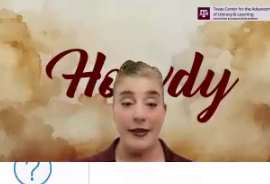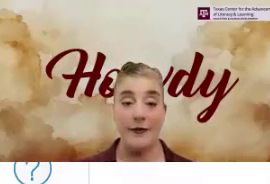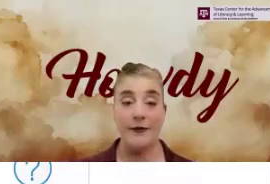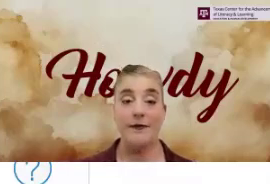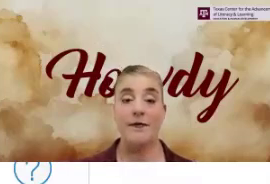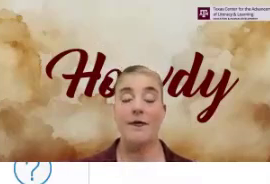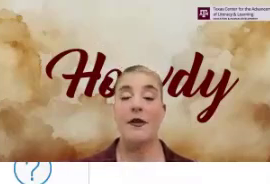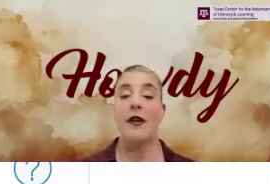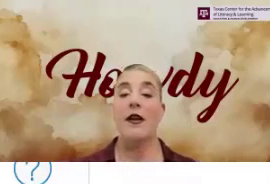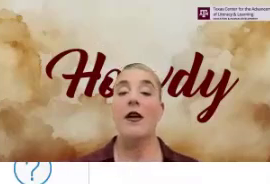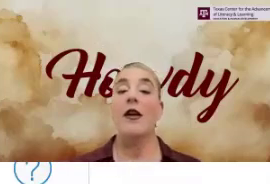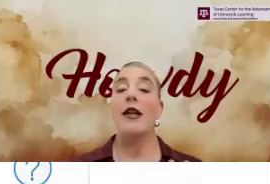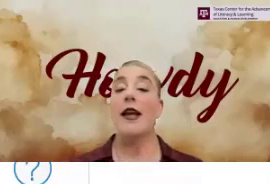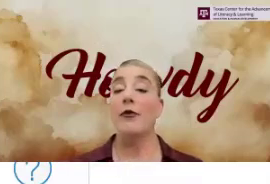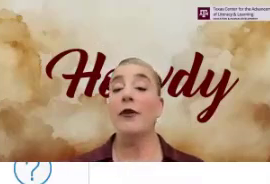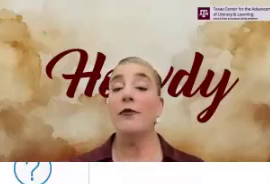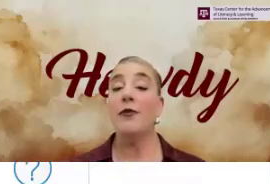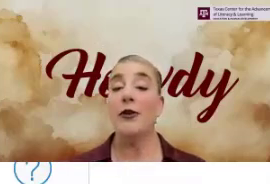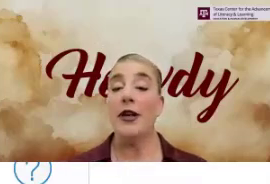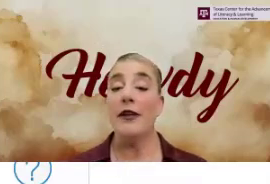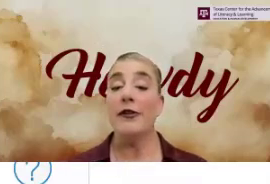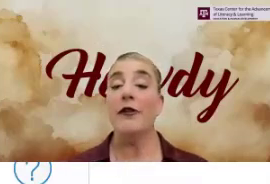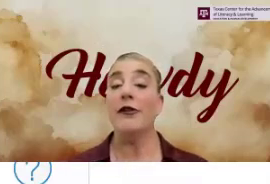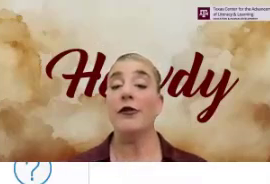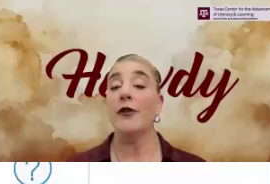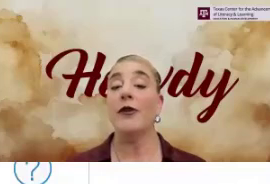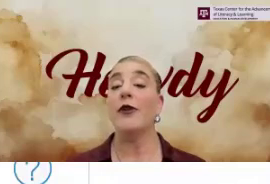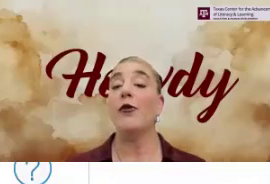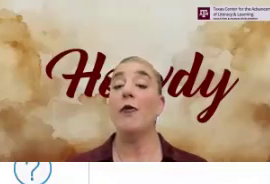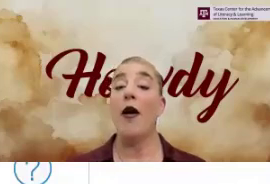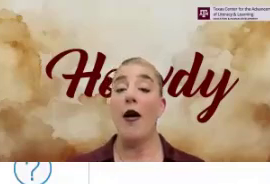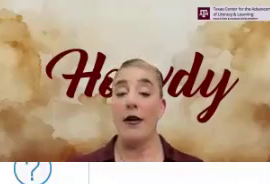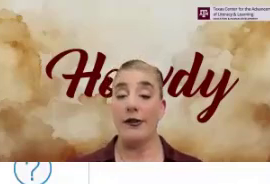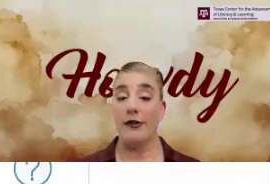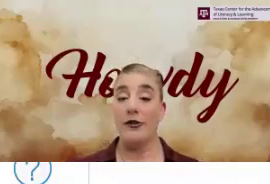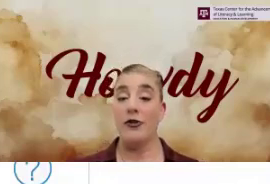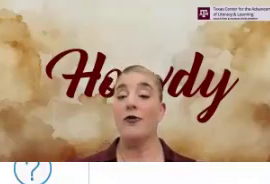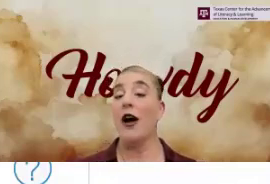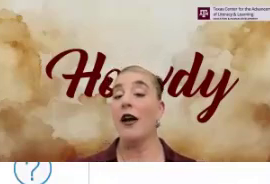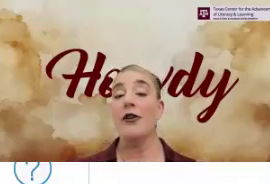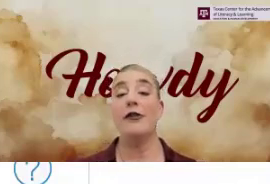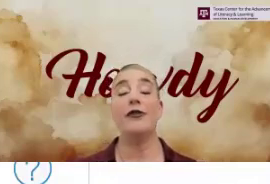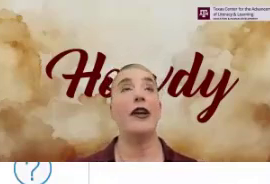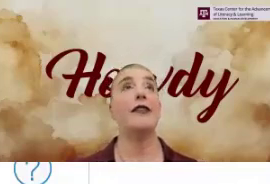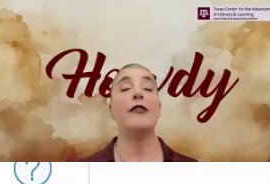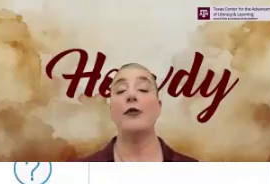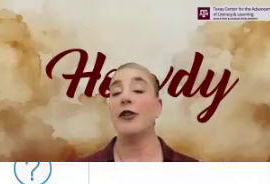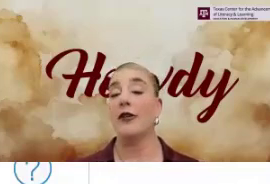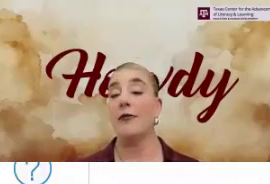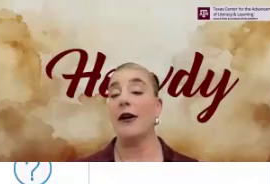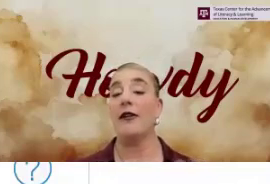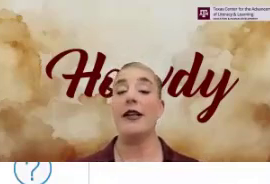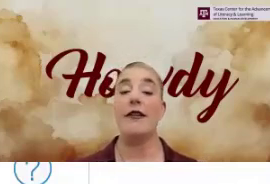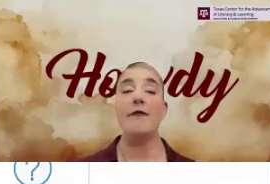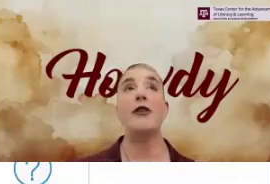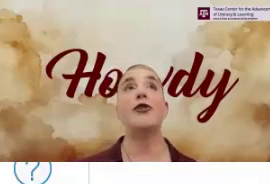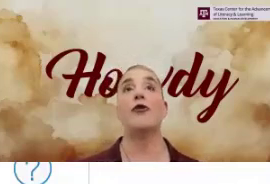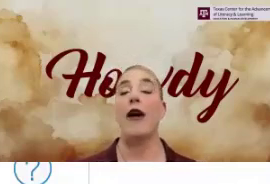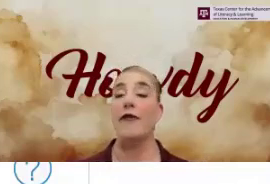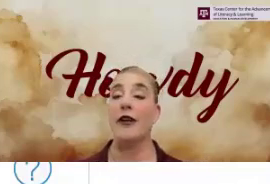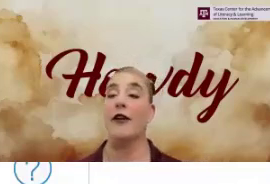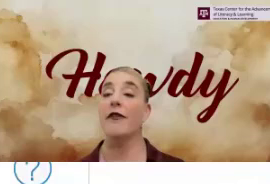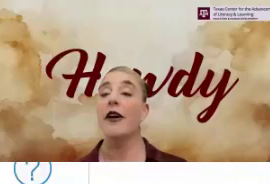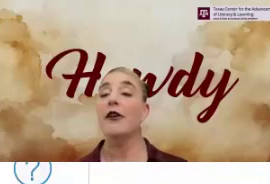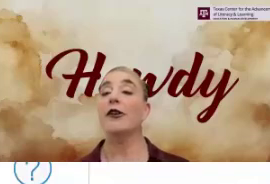succinct. And with a period, so the screen reader will pause. Do not use phrases we talked about like